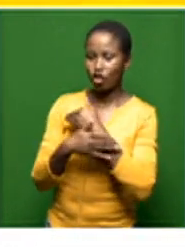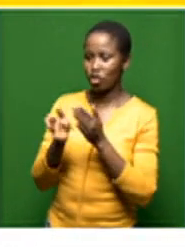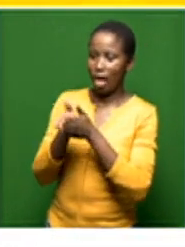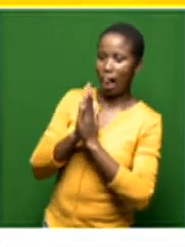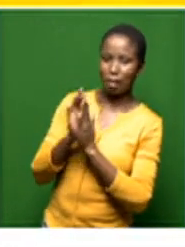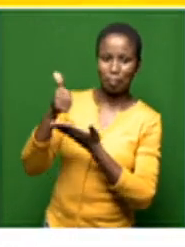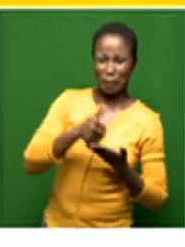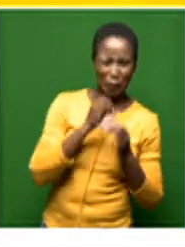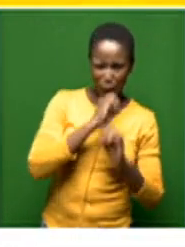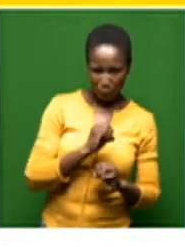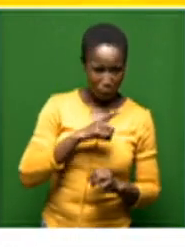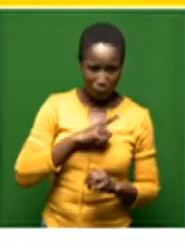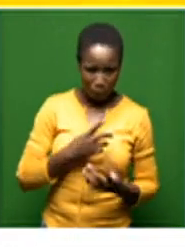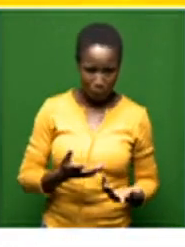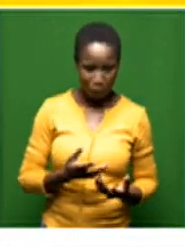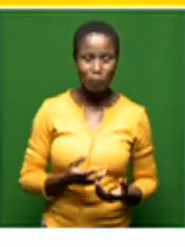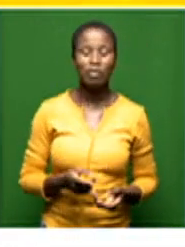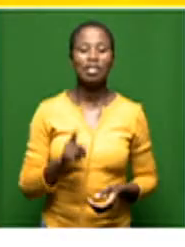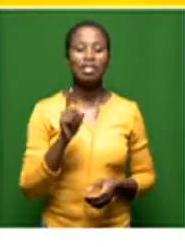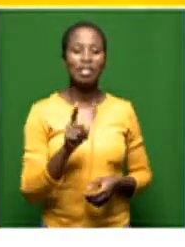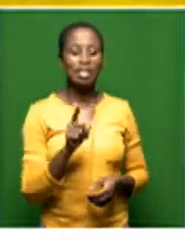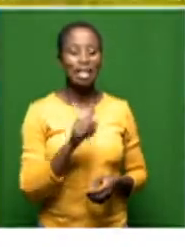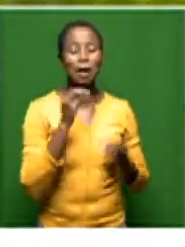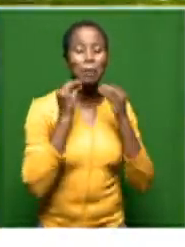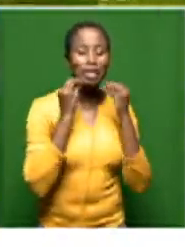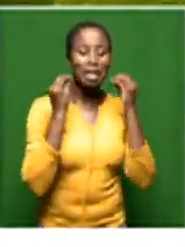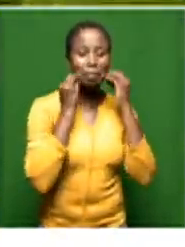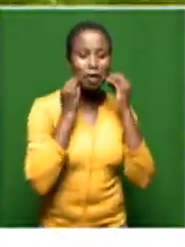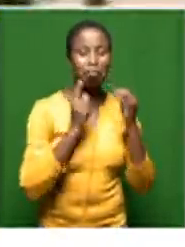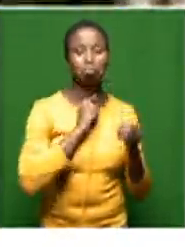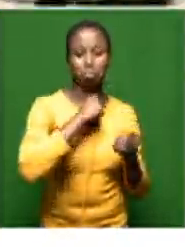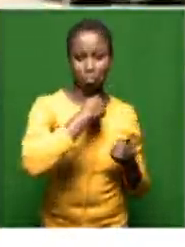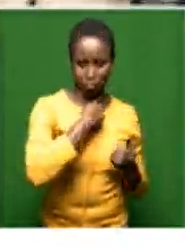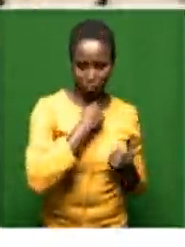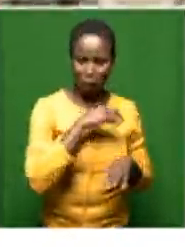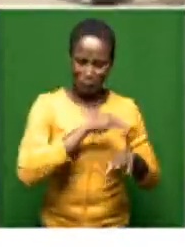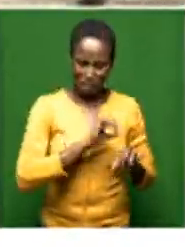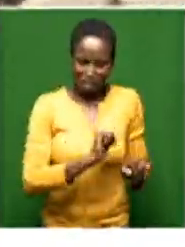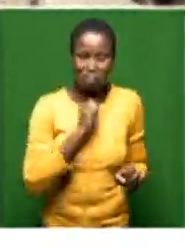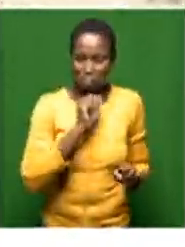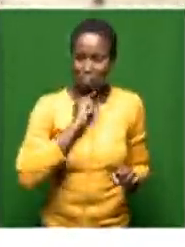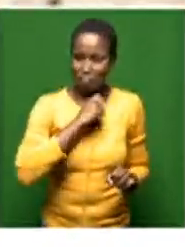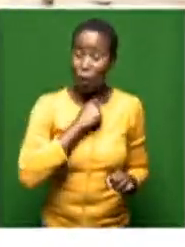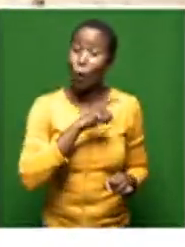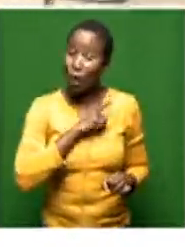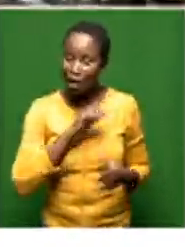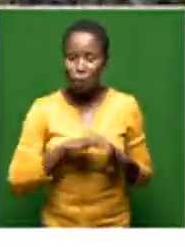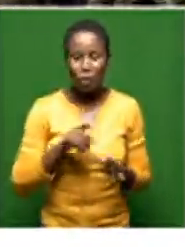stage? It doesn't want to be seen as a weak country. You know that the issue